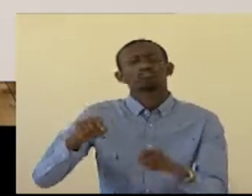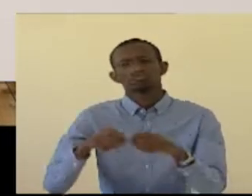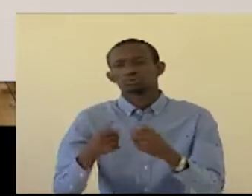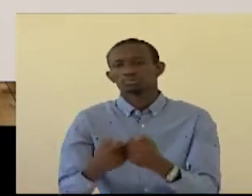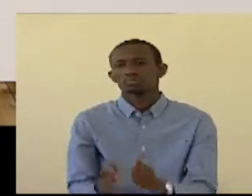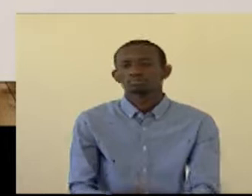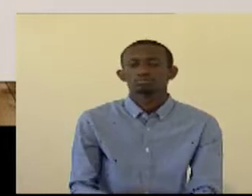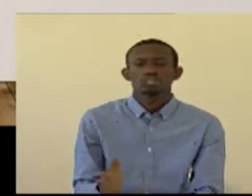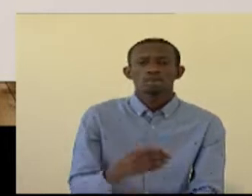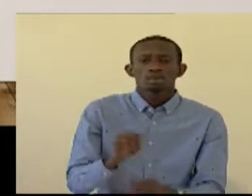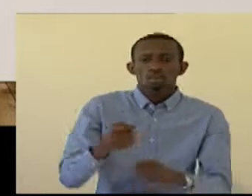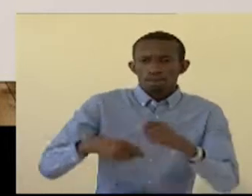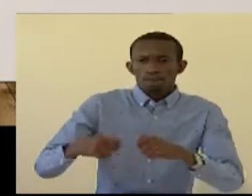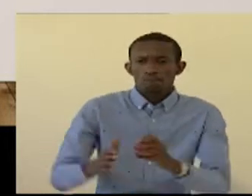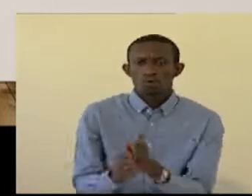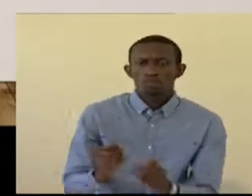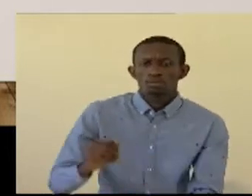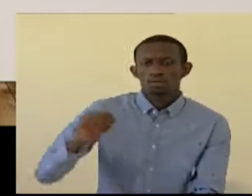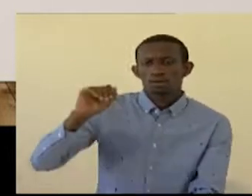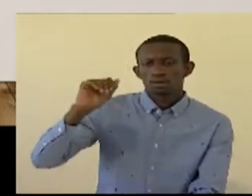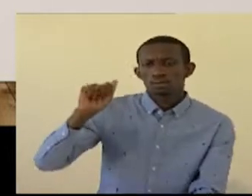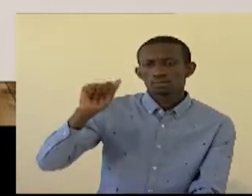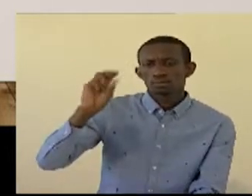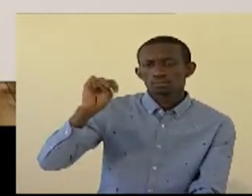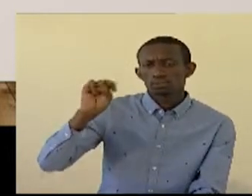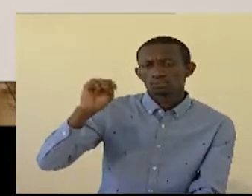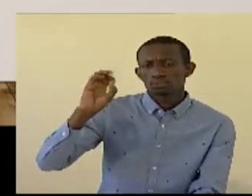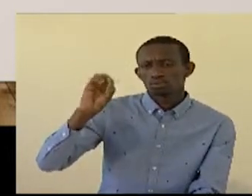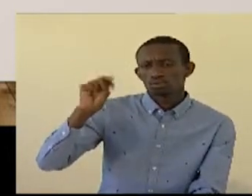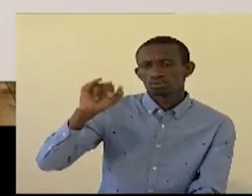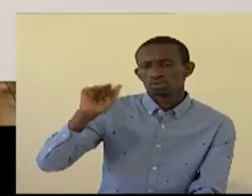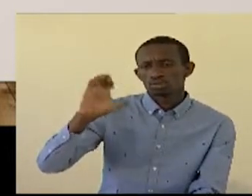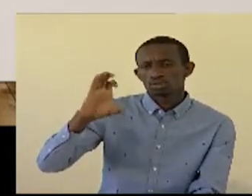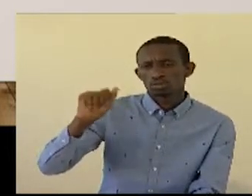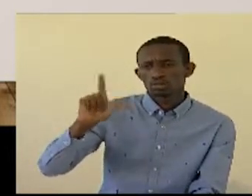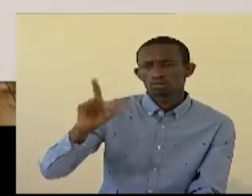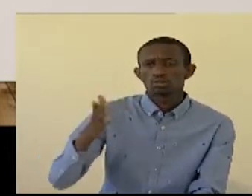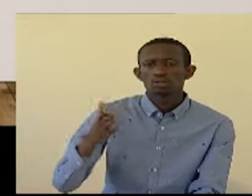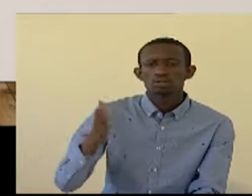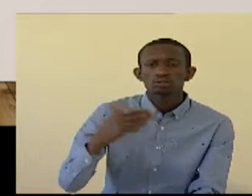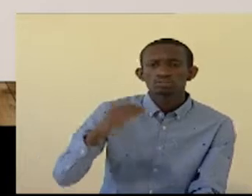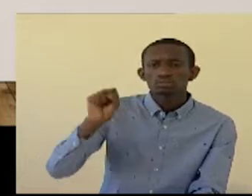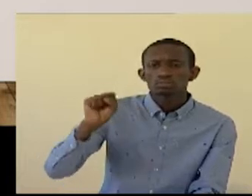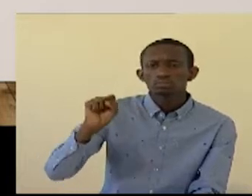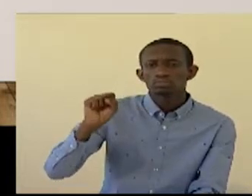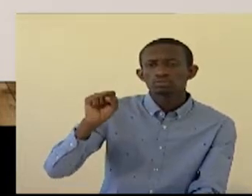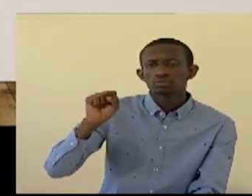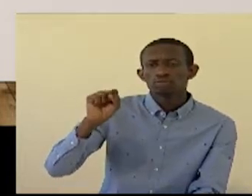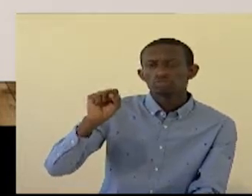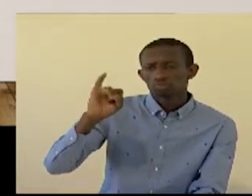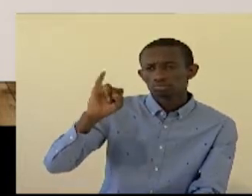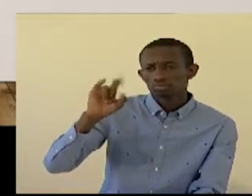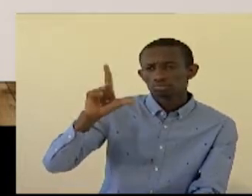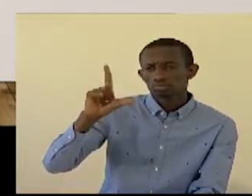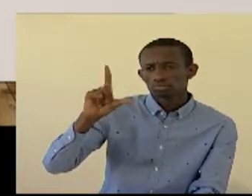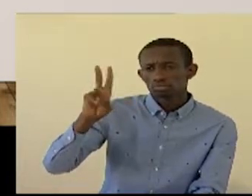ammoniacal silver nitrate and failing solution, the ammoniacal silver nitrate here, it is called